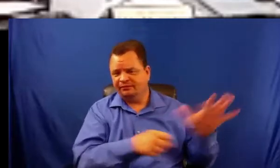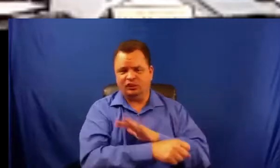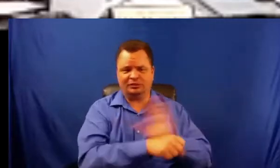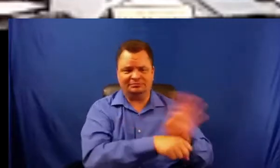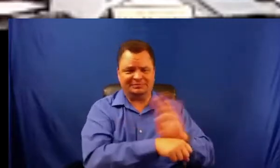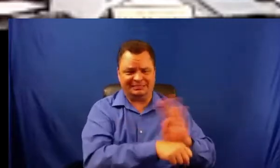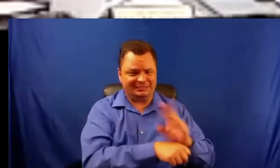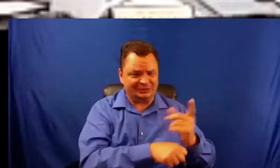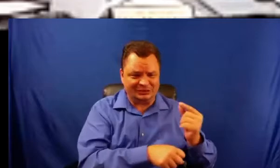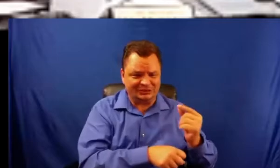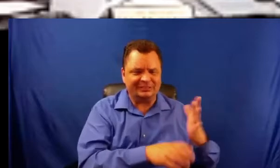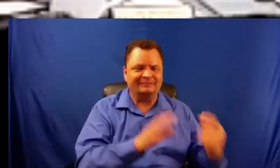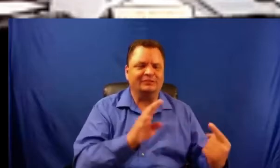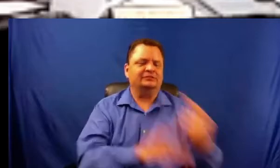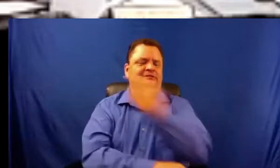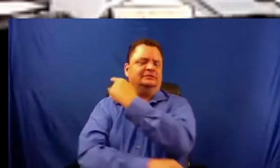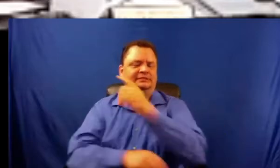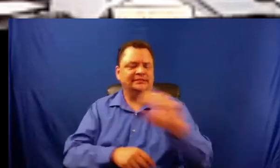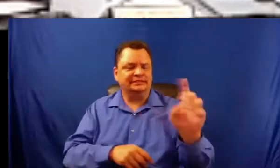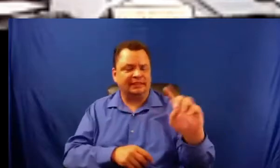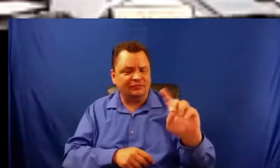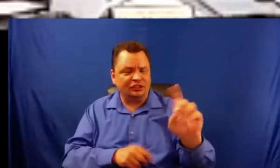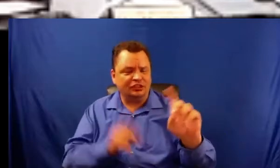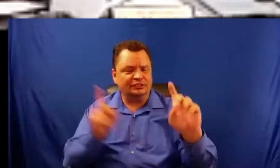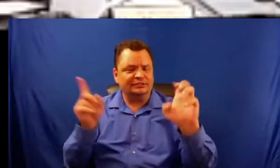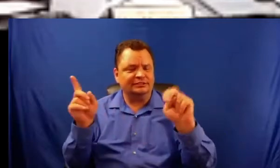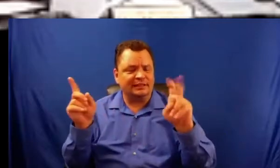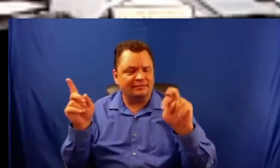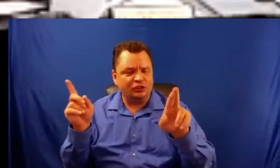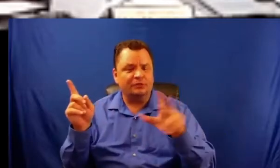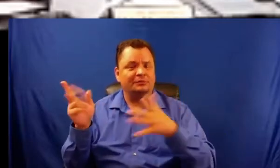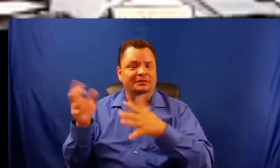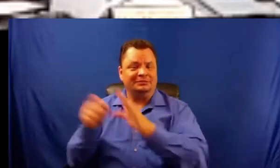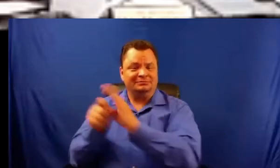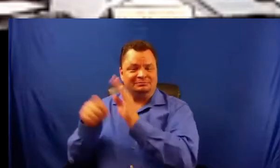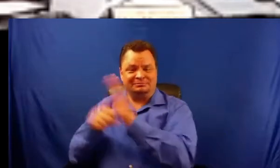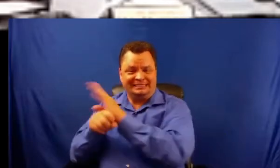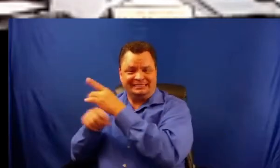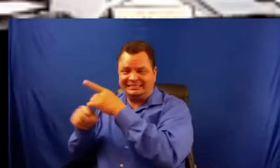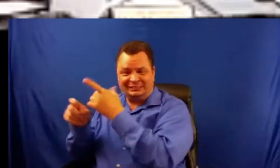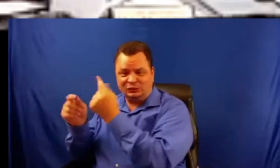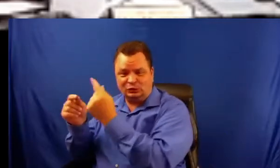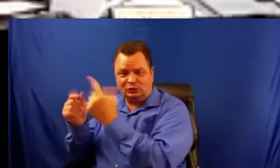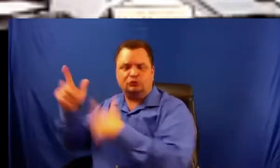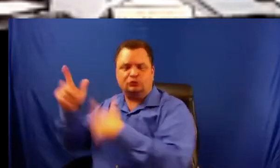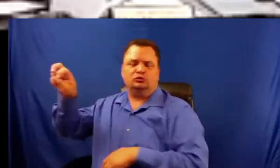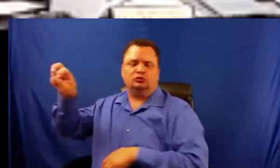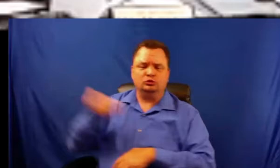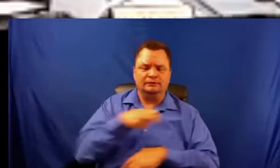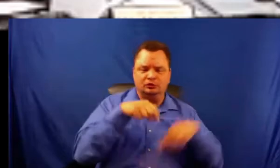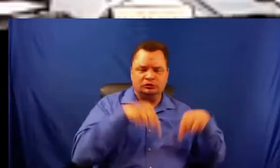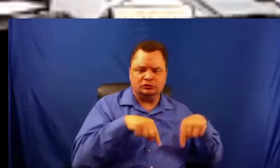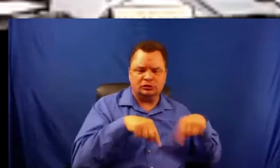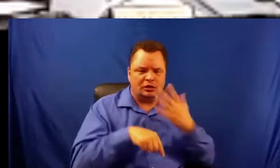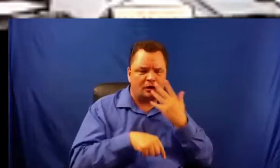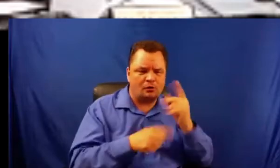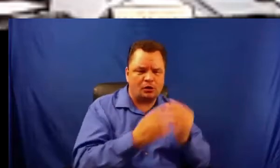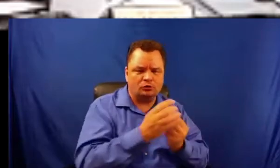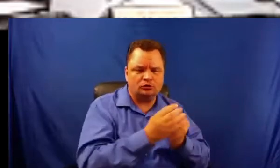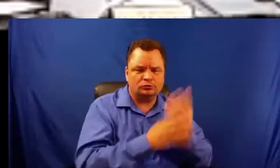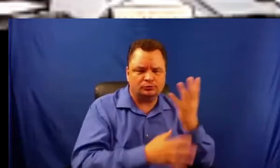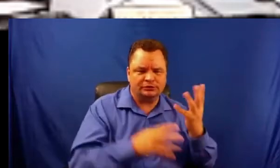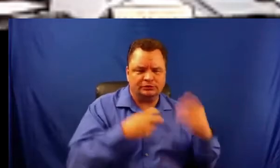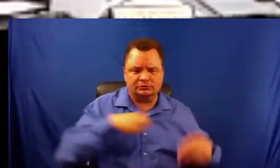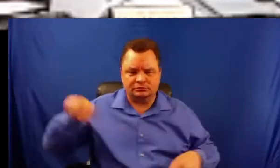from Denver down here. When we have spoken with the hospitals, they are keeping those contracts with hospitals. So like